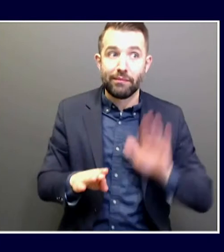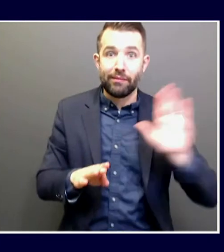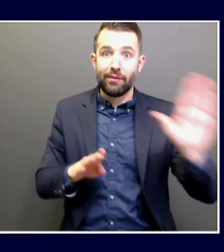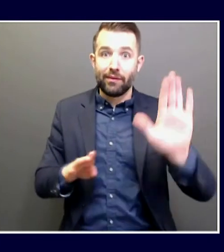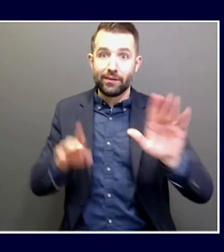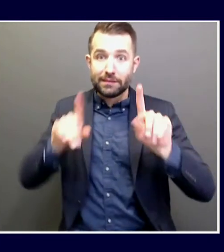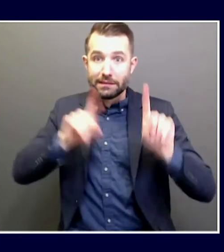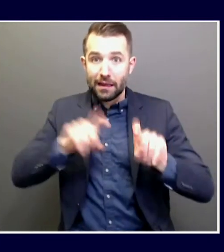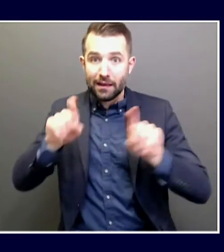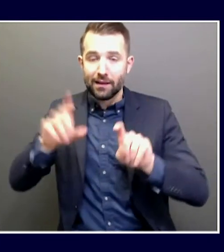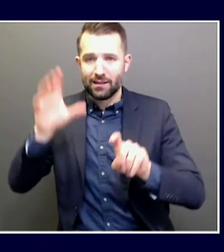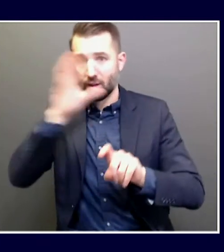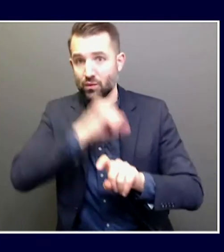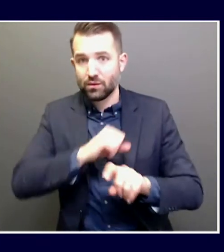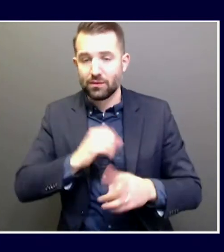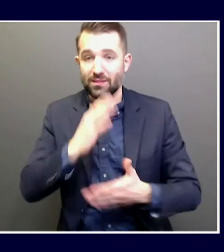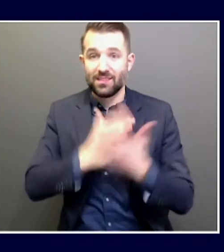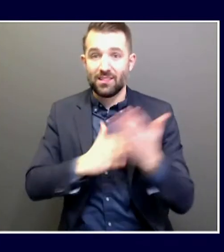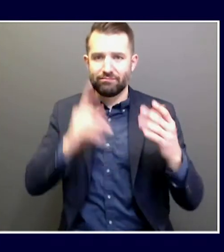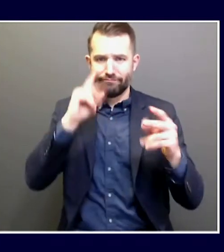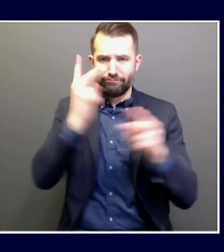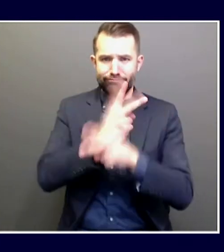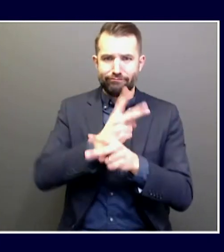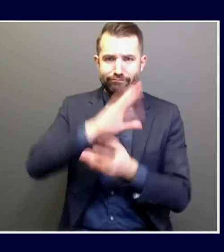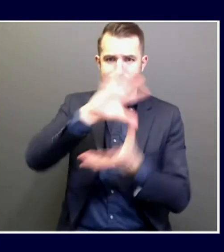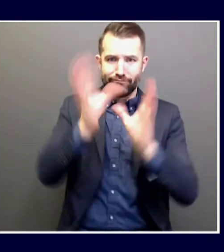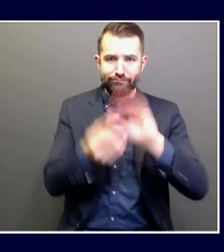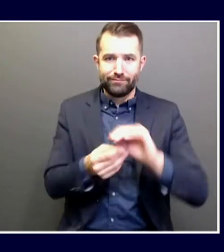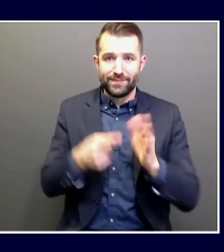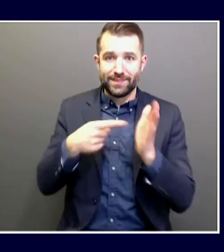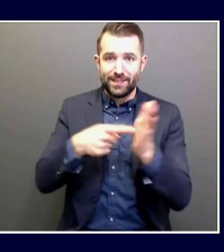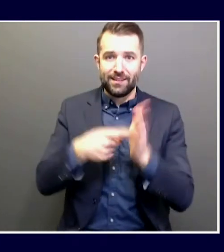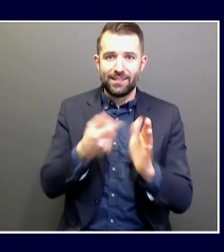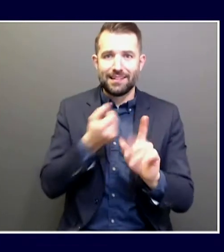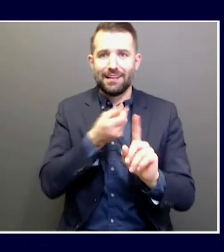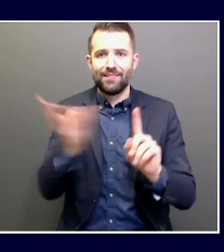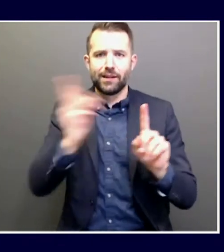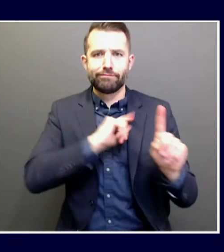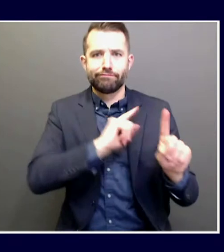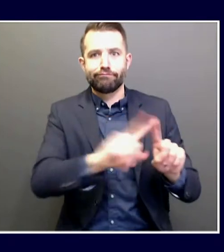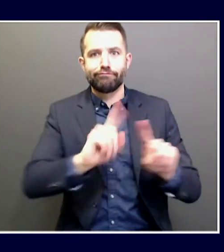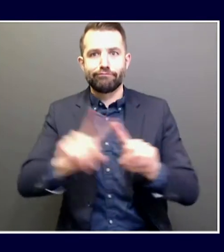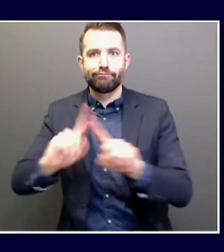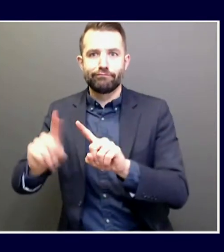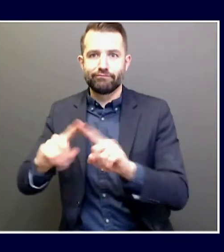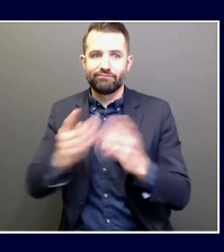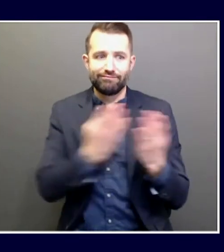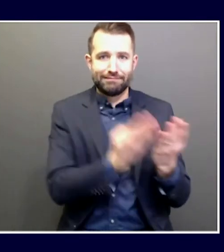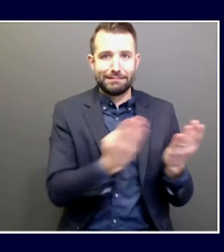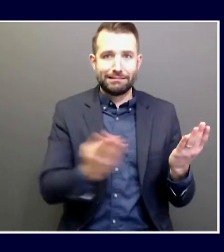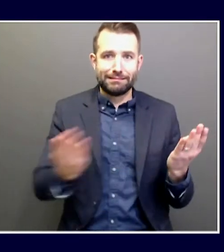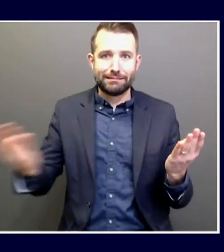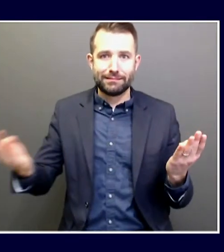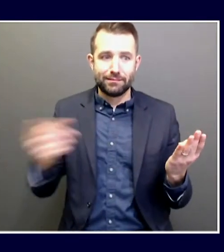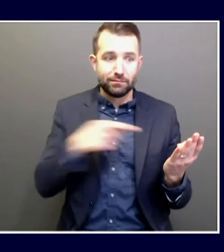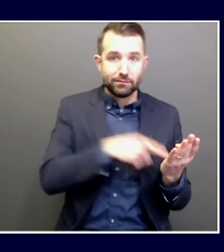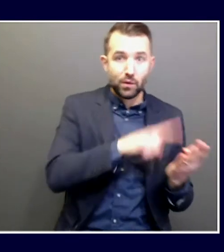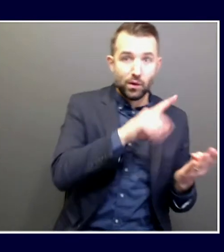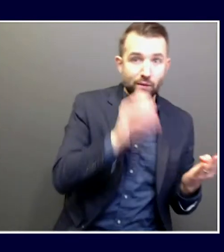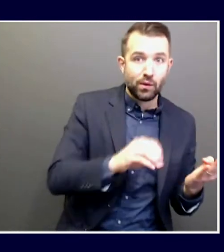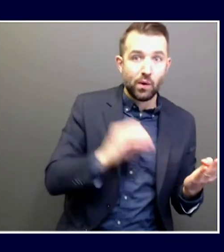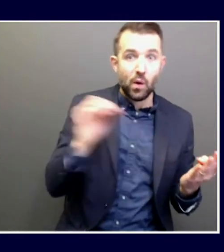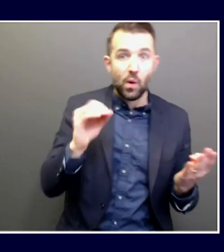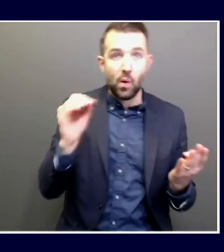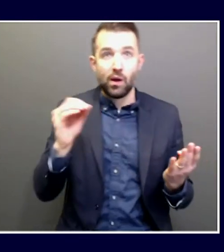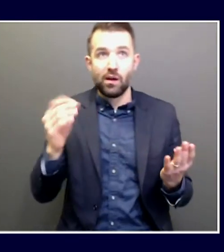them are mathematical models. So we look at a lot of pieces of data to understand the Delta percentage, the Omicron percentage, and it